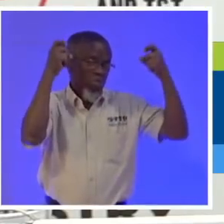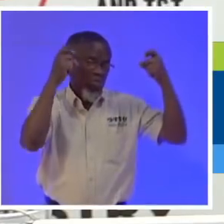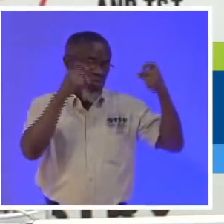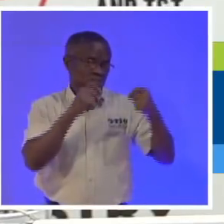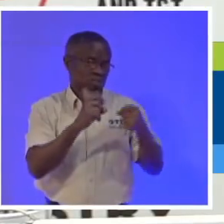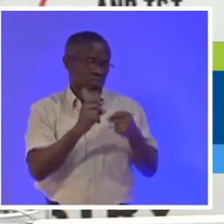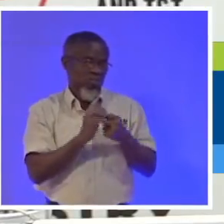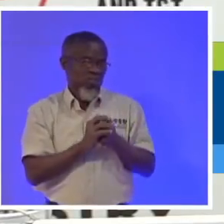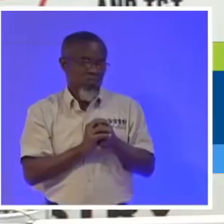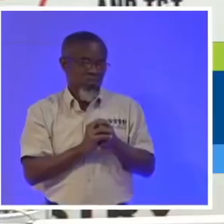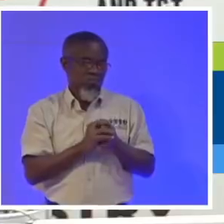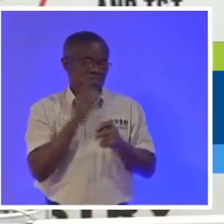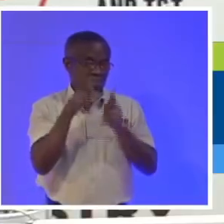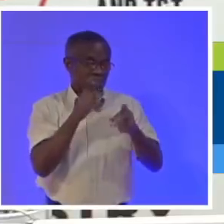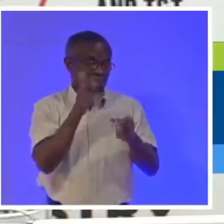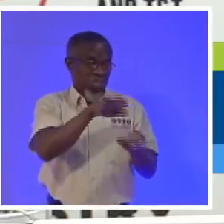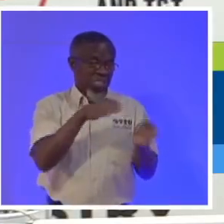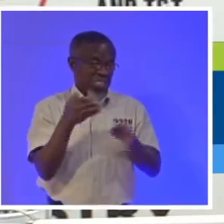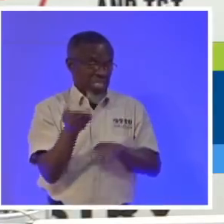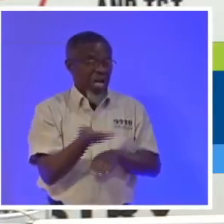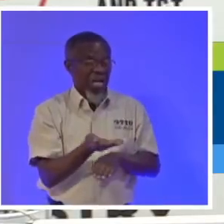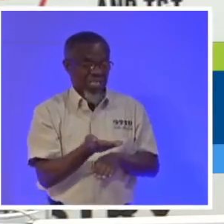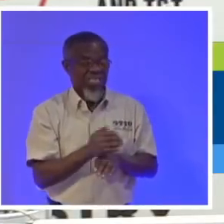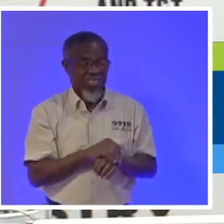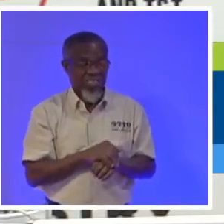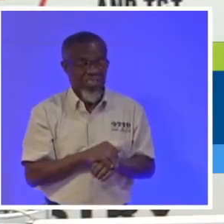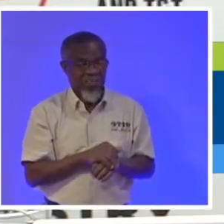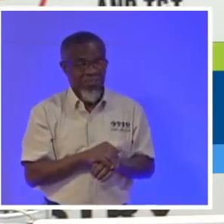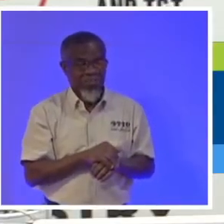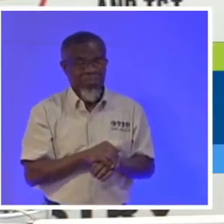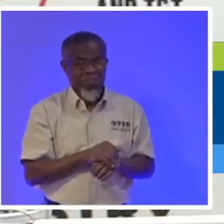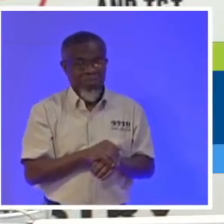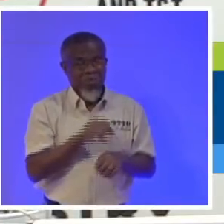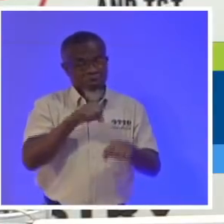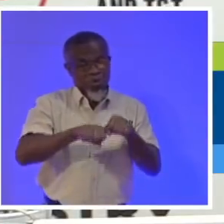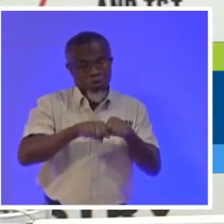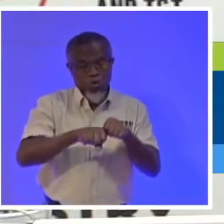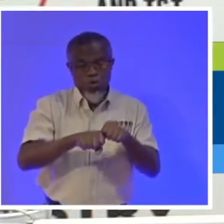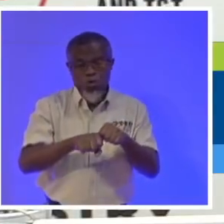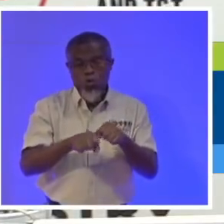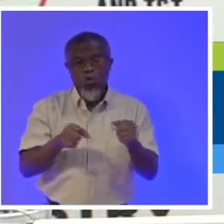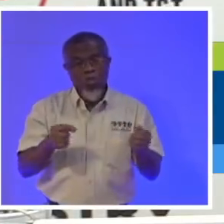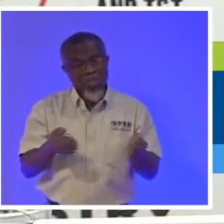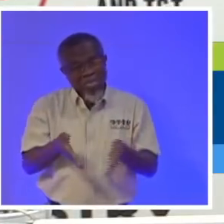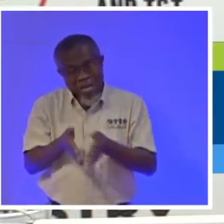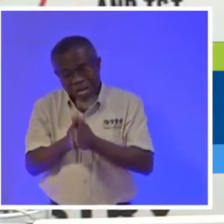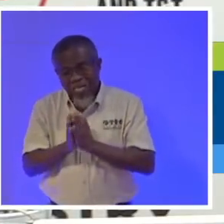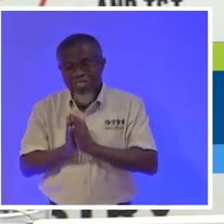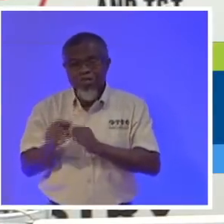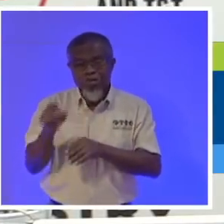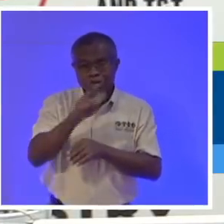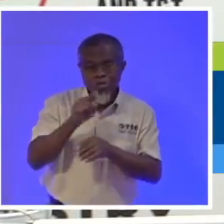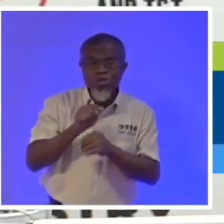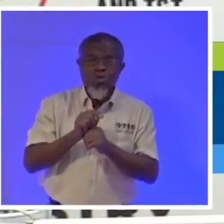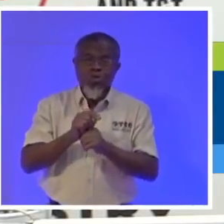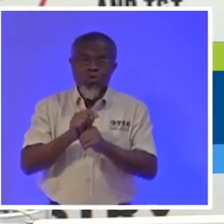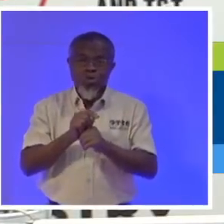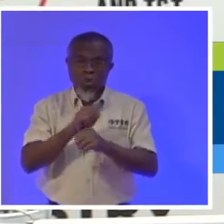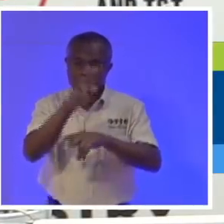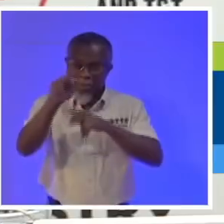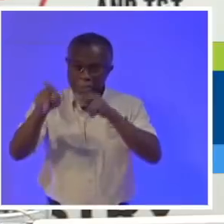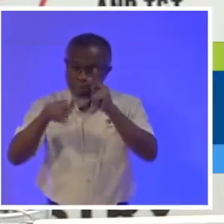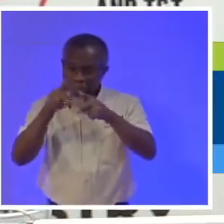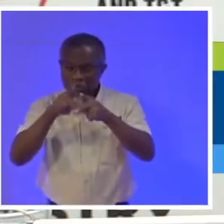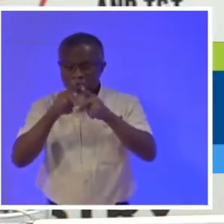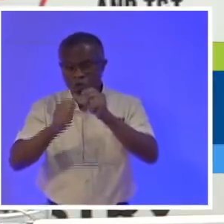Lives will be lost, livelihoods will be lost. So if I could just ask the national community and